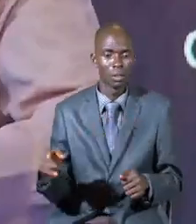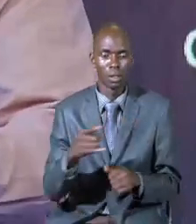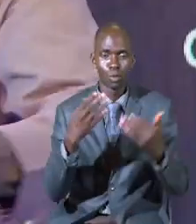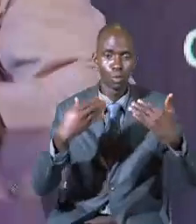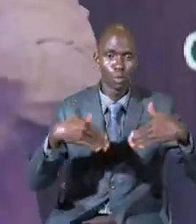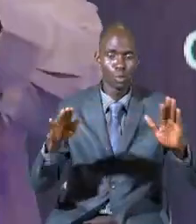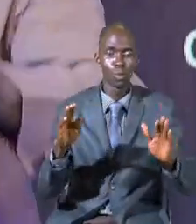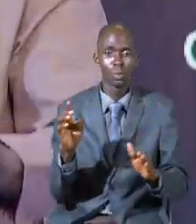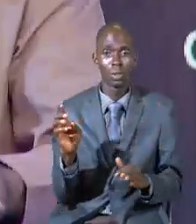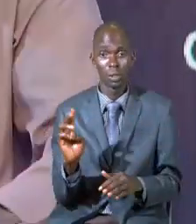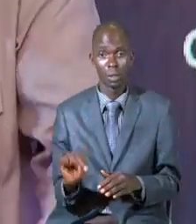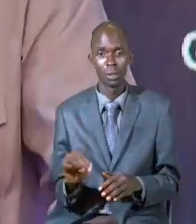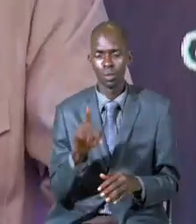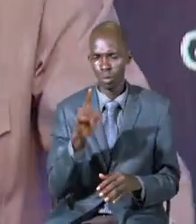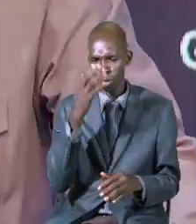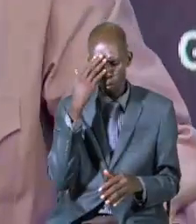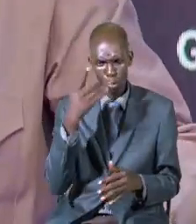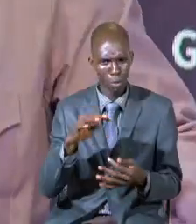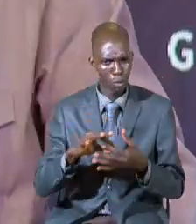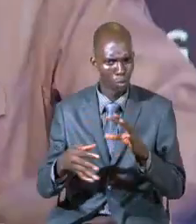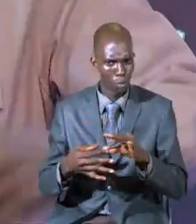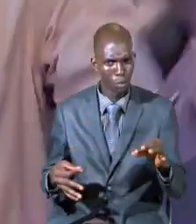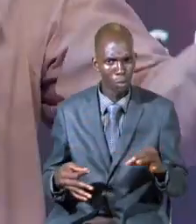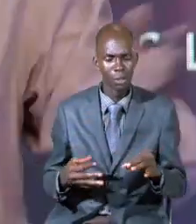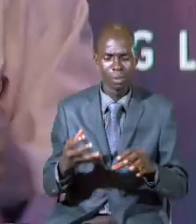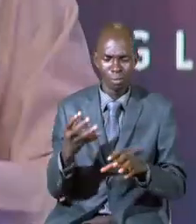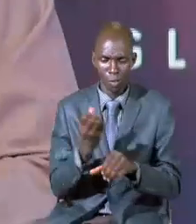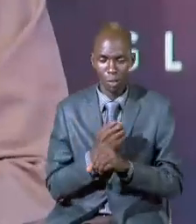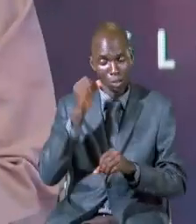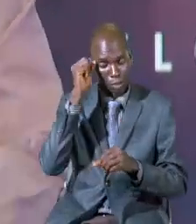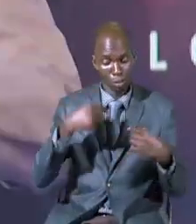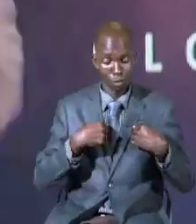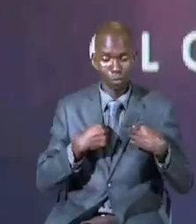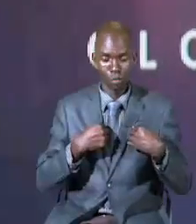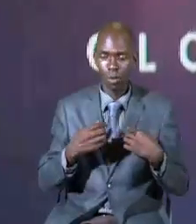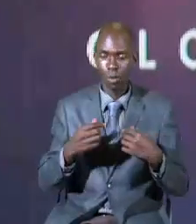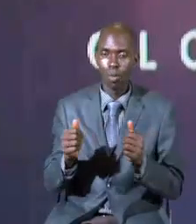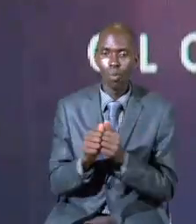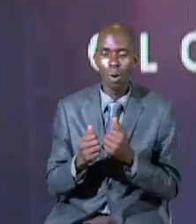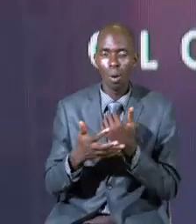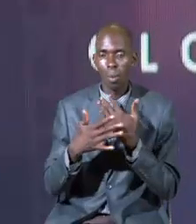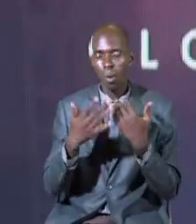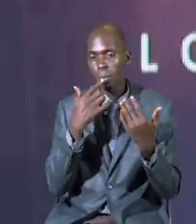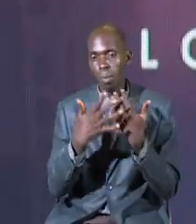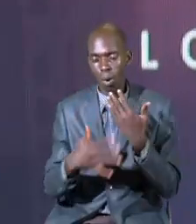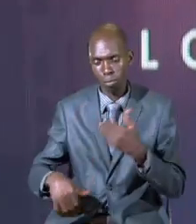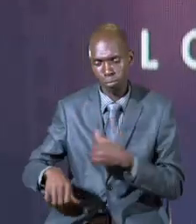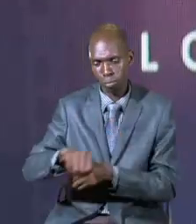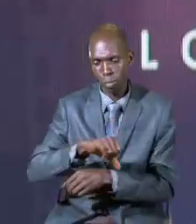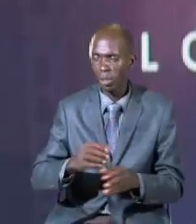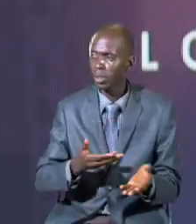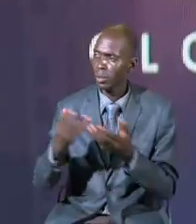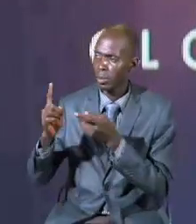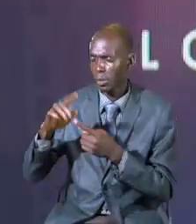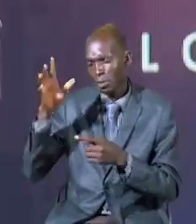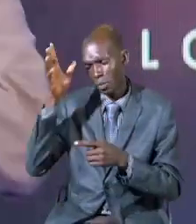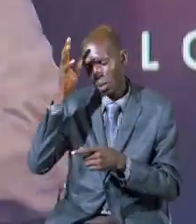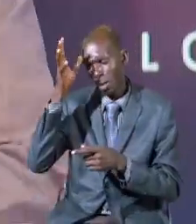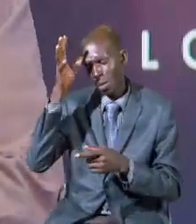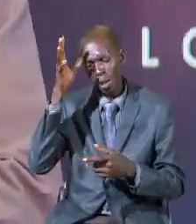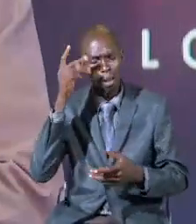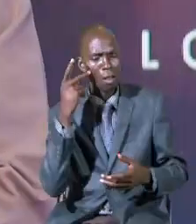they, you know the story. They put the cloth and blood and go back to their father. And the father said, my son is dead. My son is